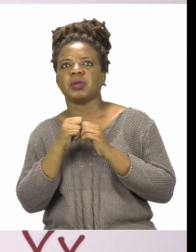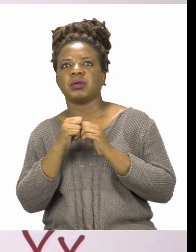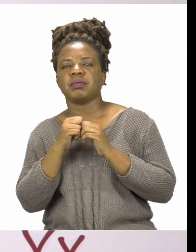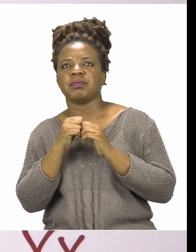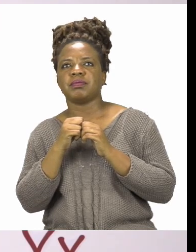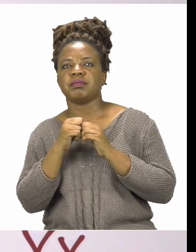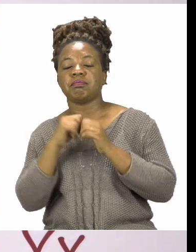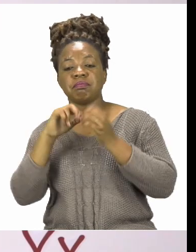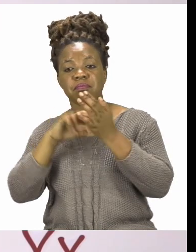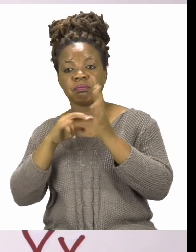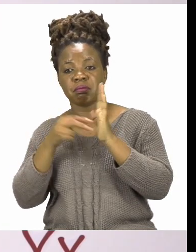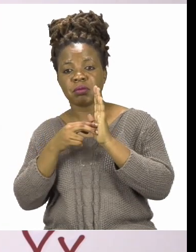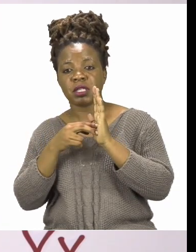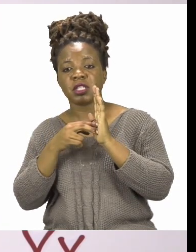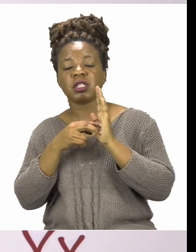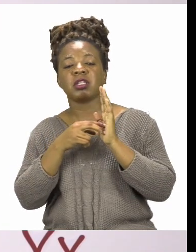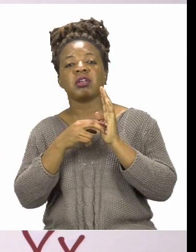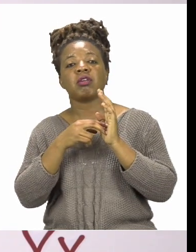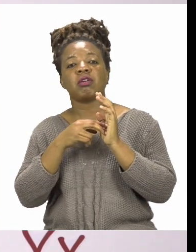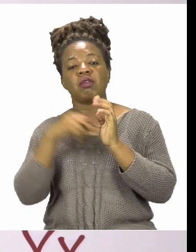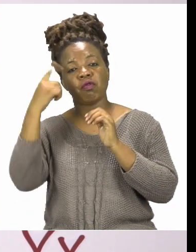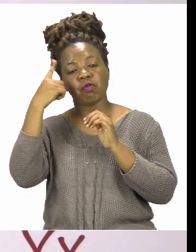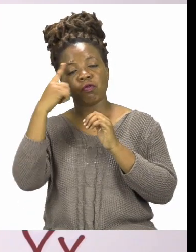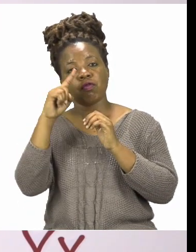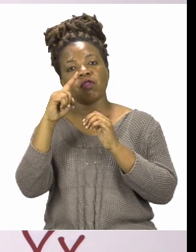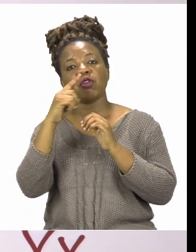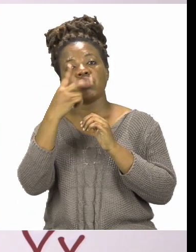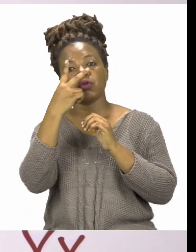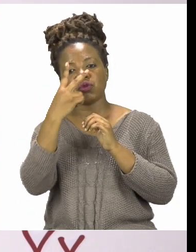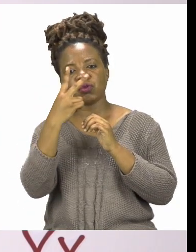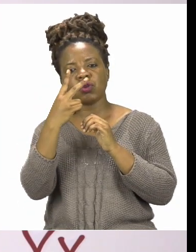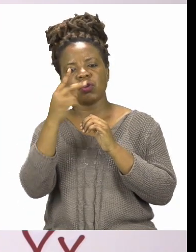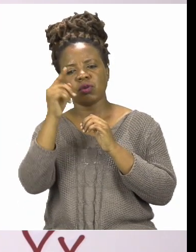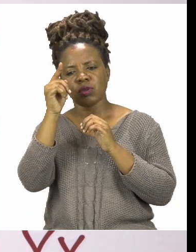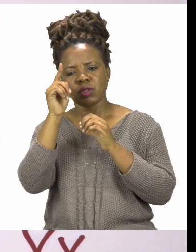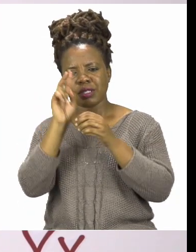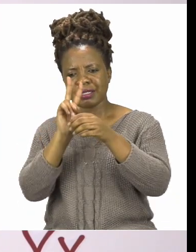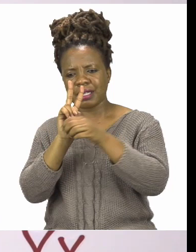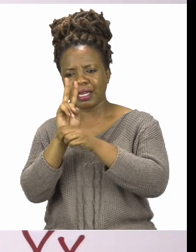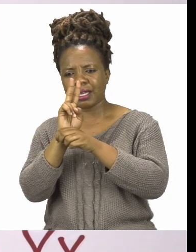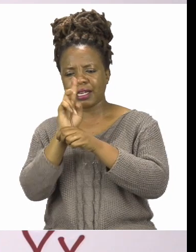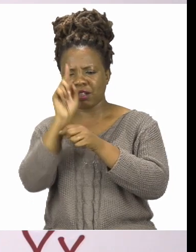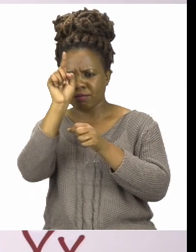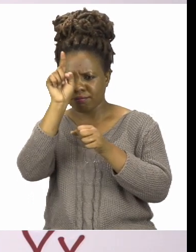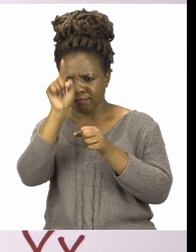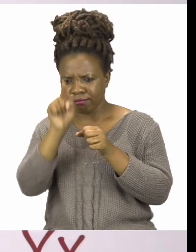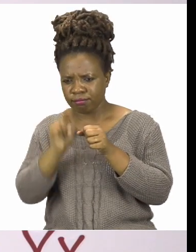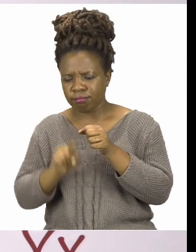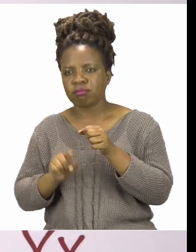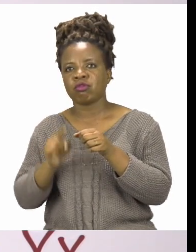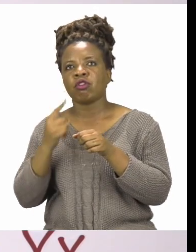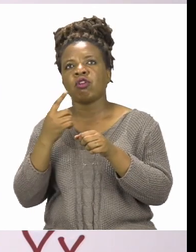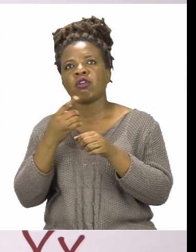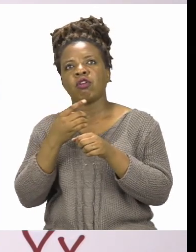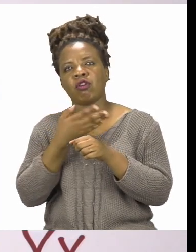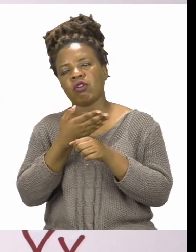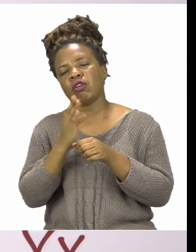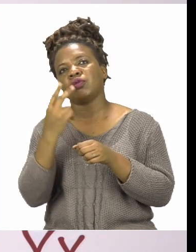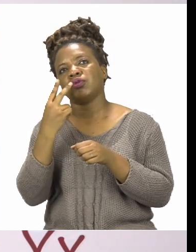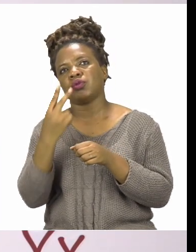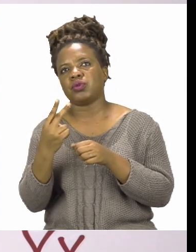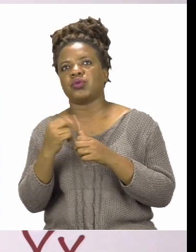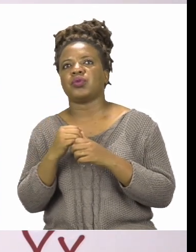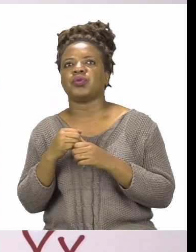answer there is 2. And if it is the last box that is missing, all you need to do is draw